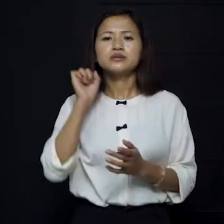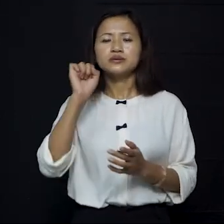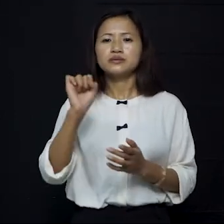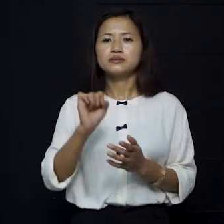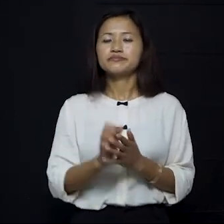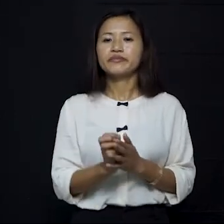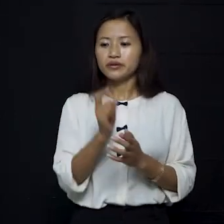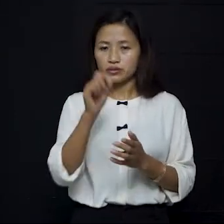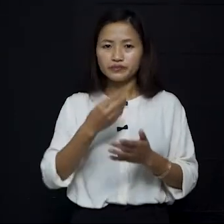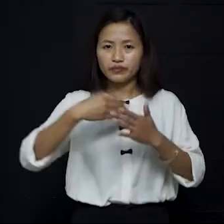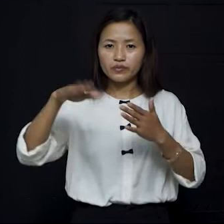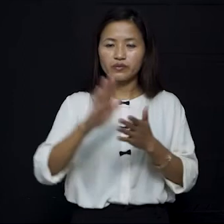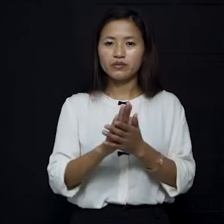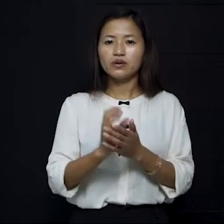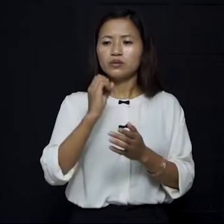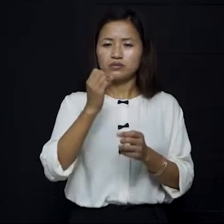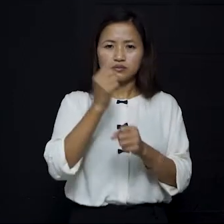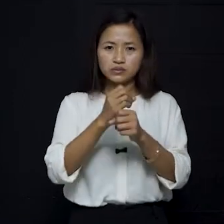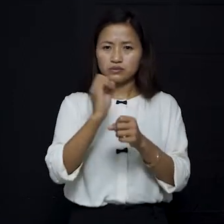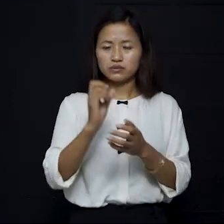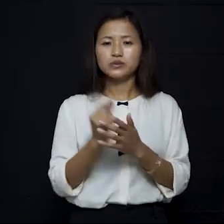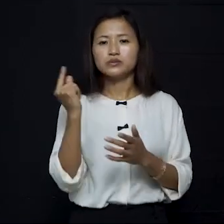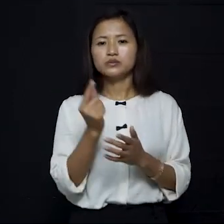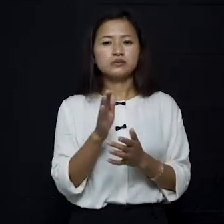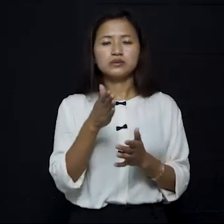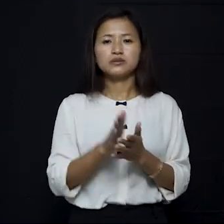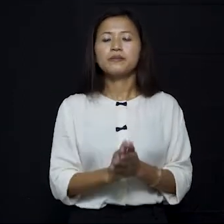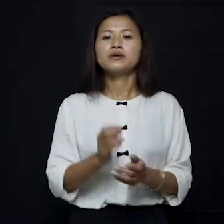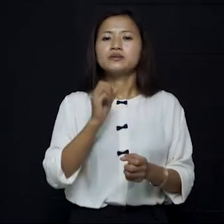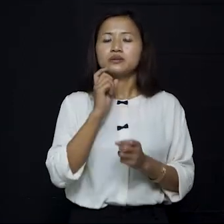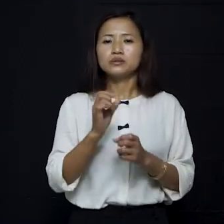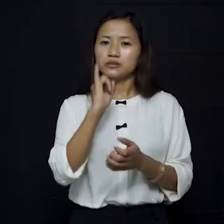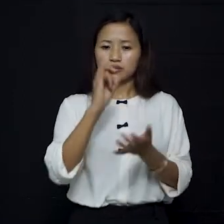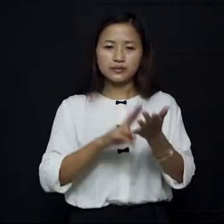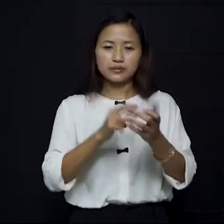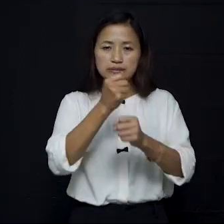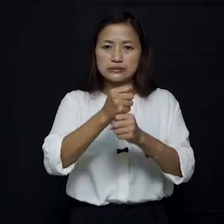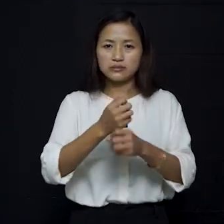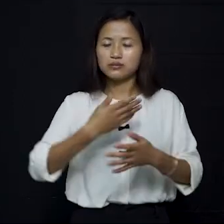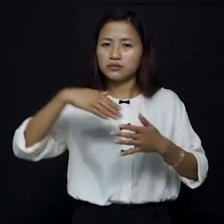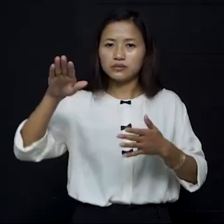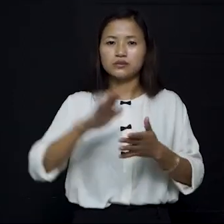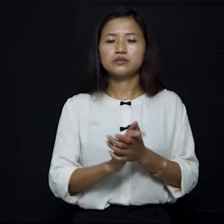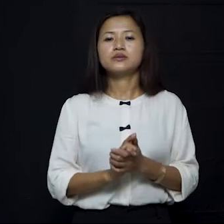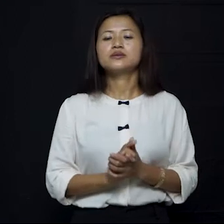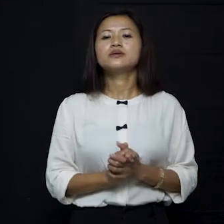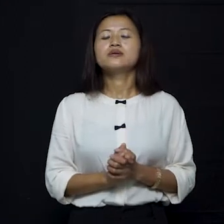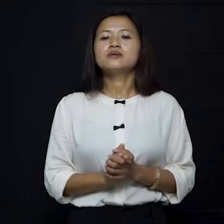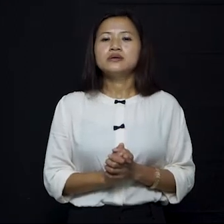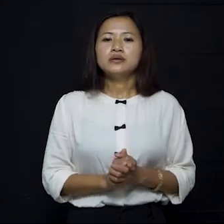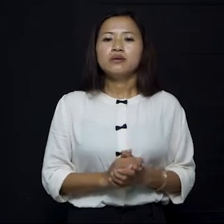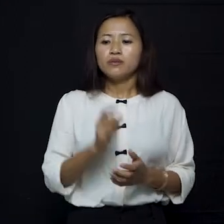going to school. In those days, the word he, the boy, he is going to school, okay. When